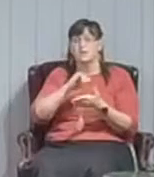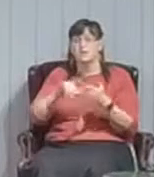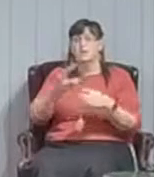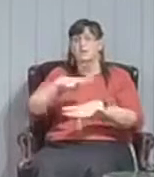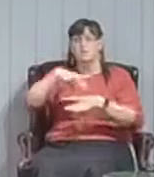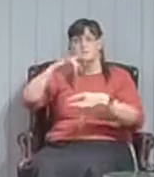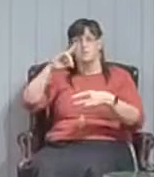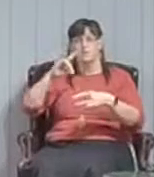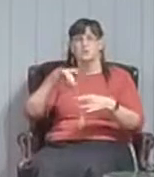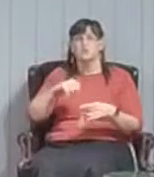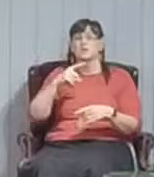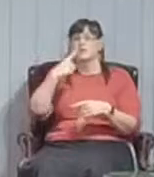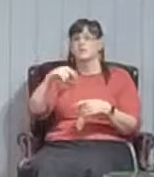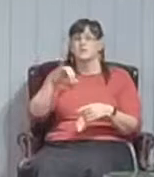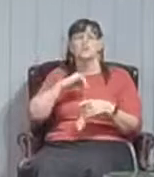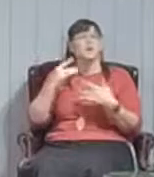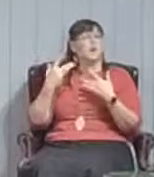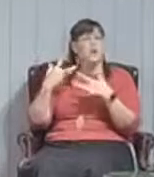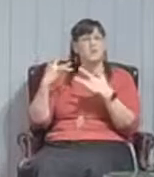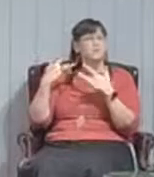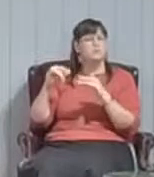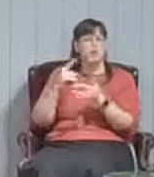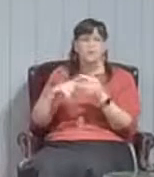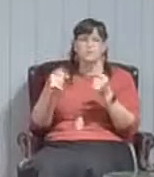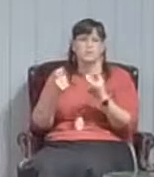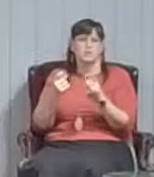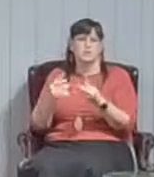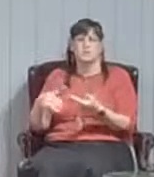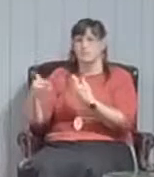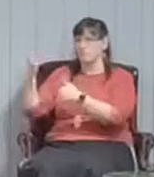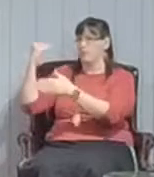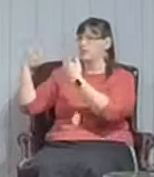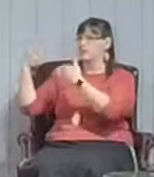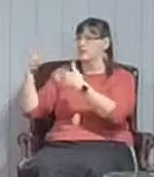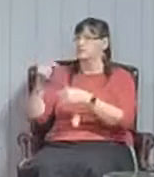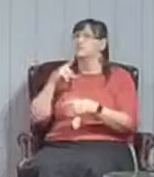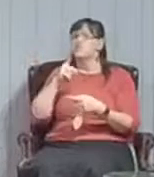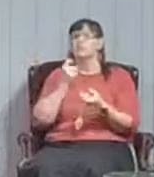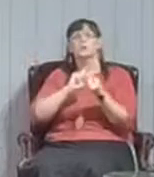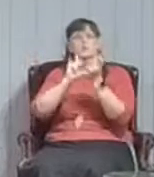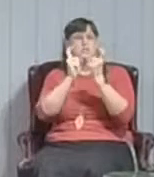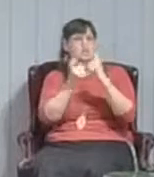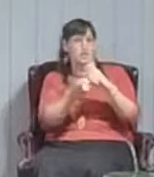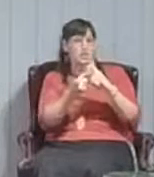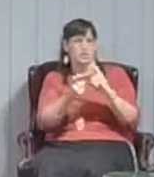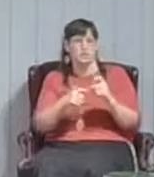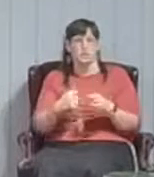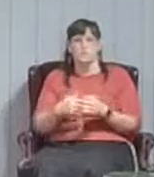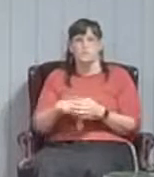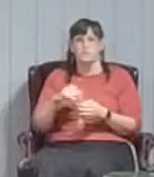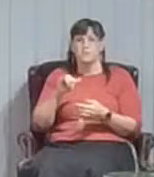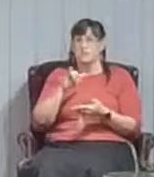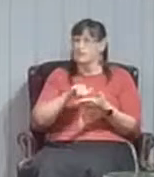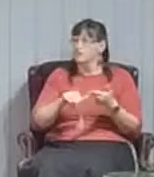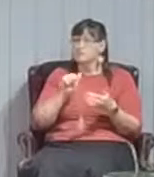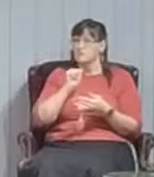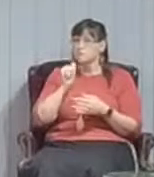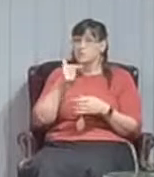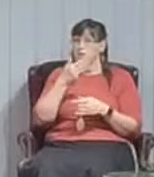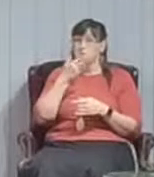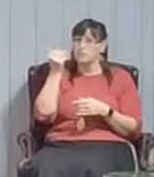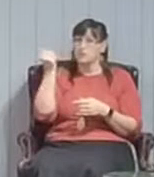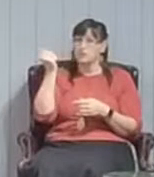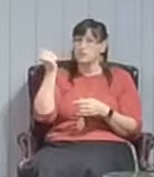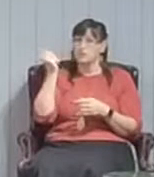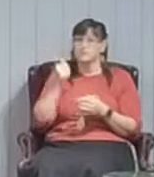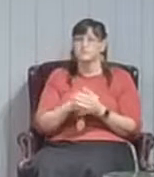spirit that says, I don't like what they did in the 50s, therefore we're going to change it because I don't like it, that's not for the better. And it's